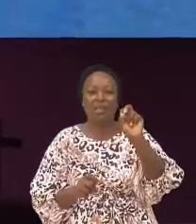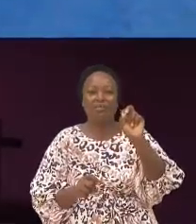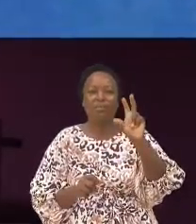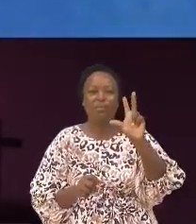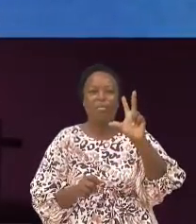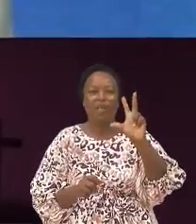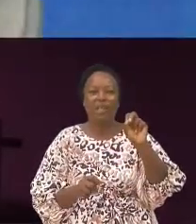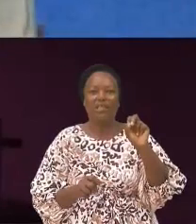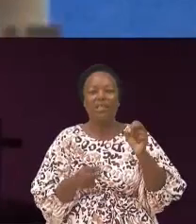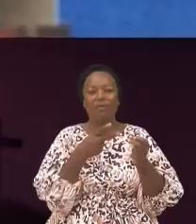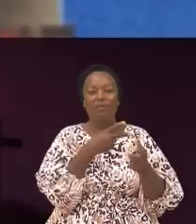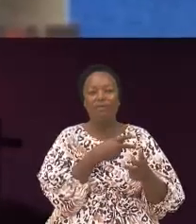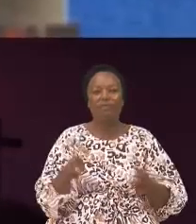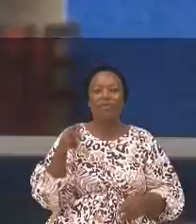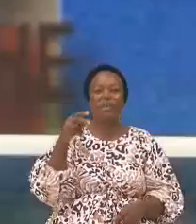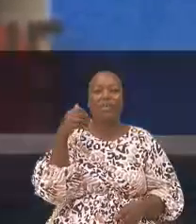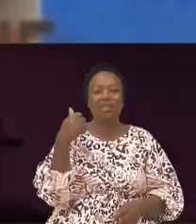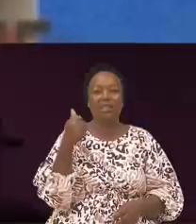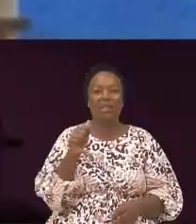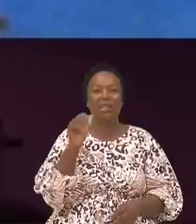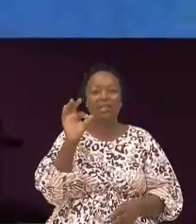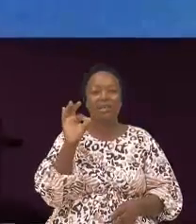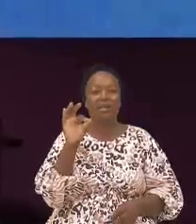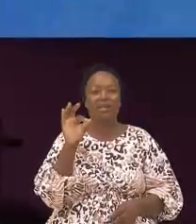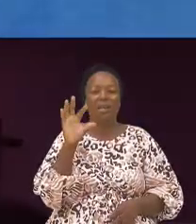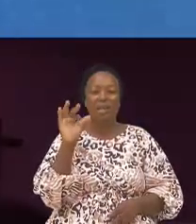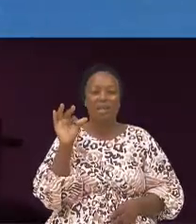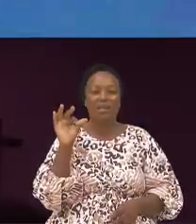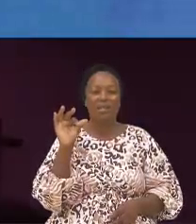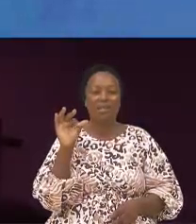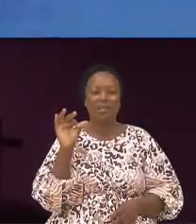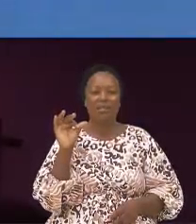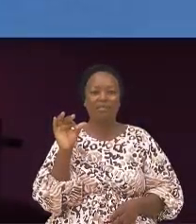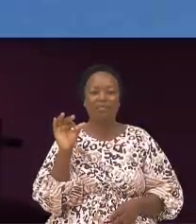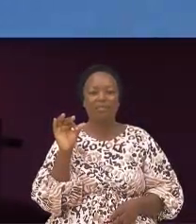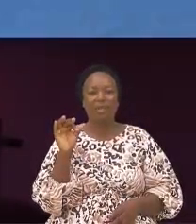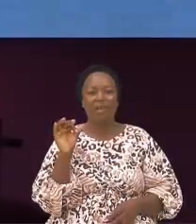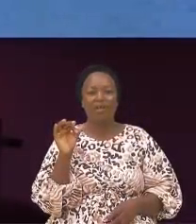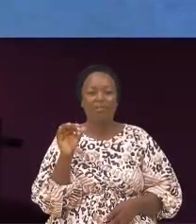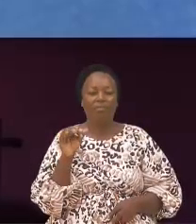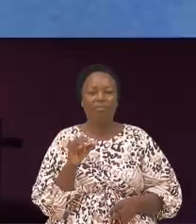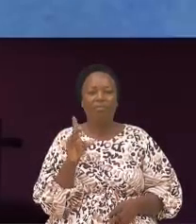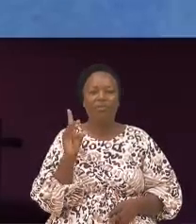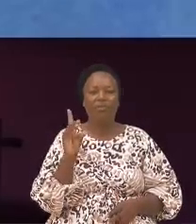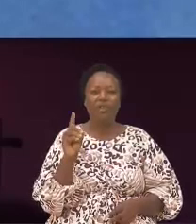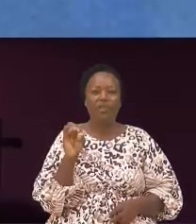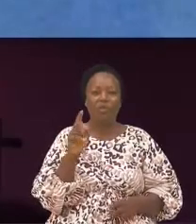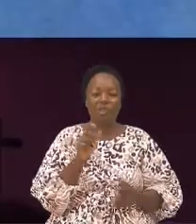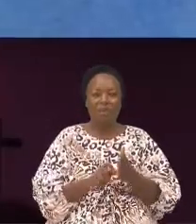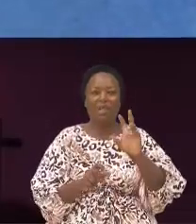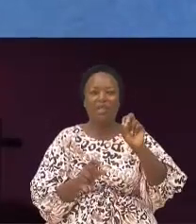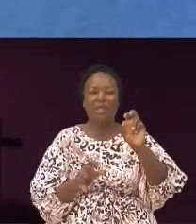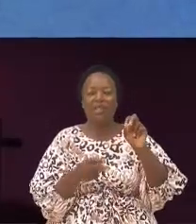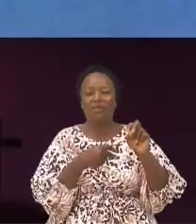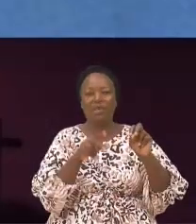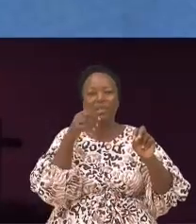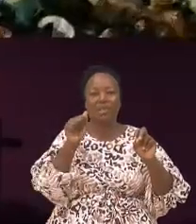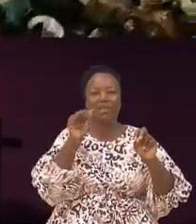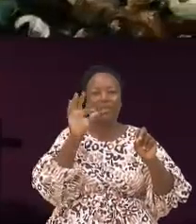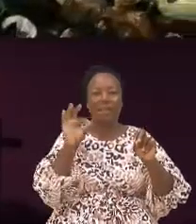at Deuteronomy chapter 30, and I'm reading from verse 19. Deuteronomy chapter 30.